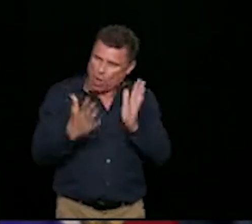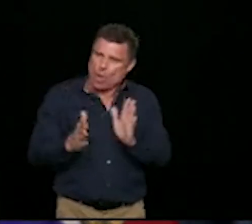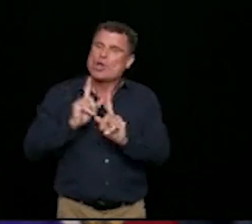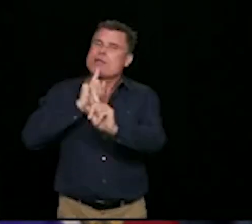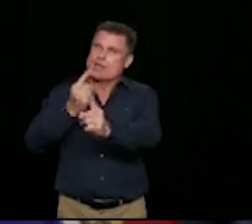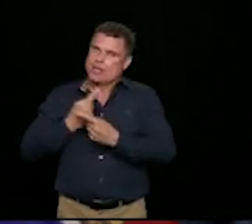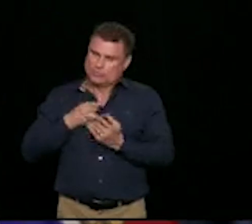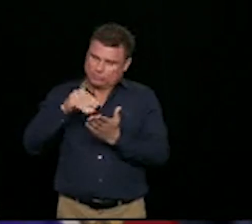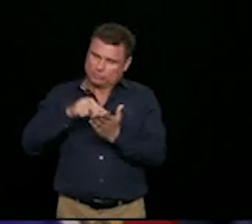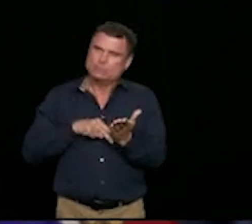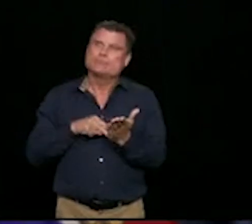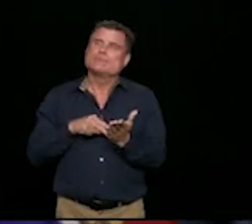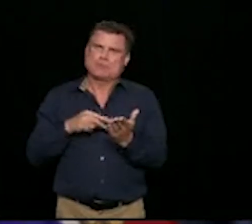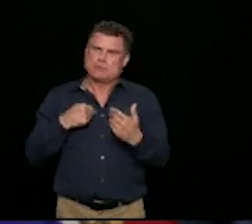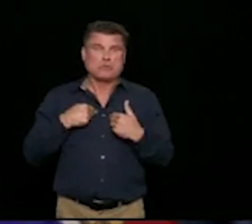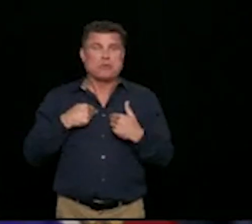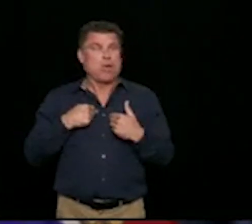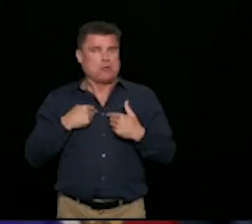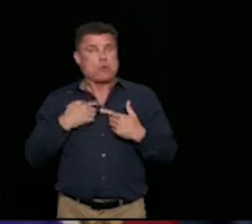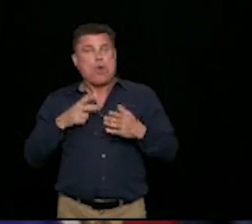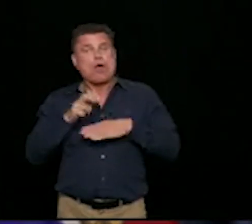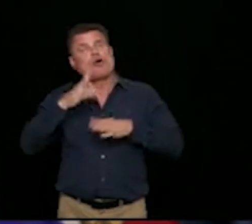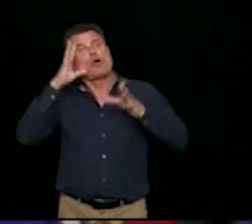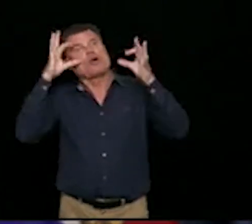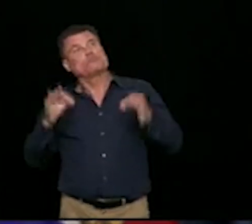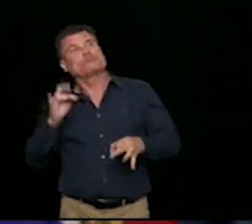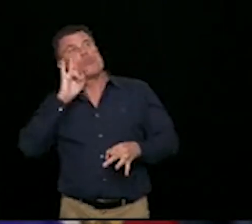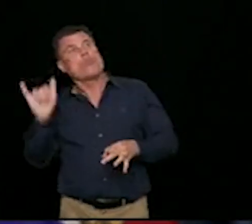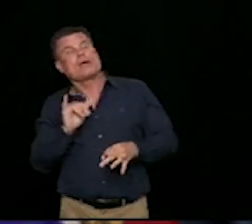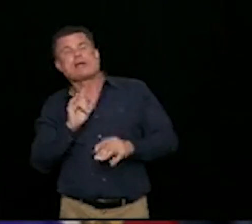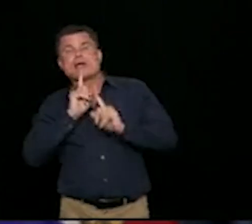will not prejudge her recommendations. It's